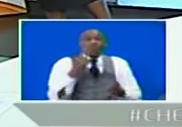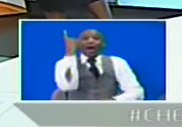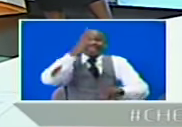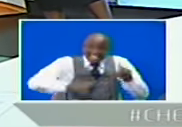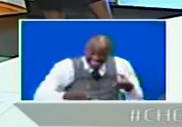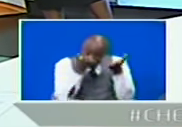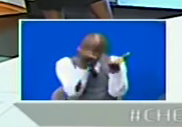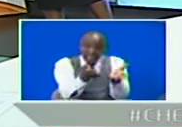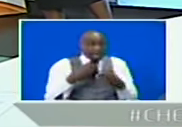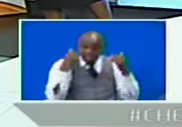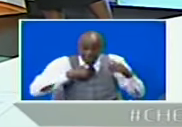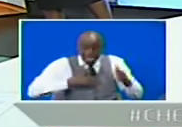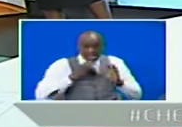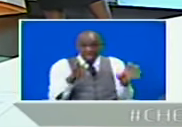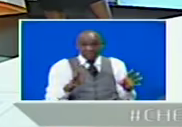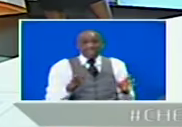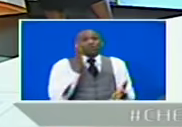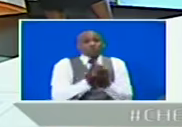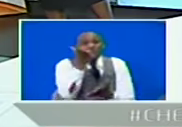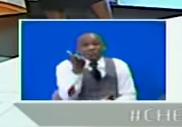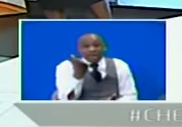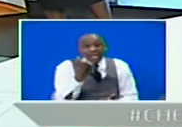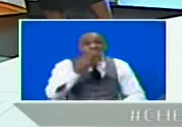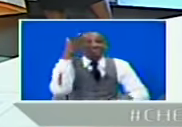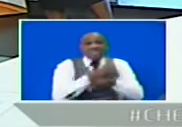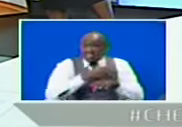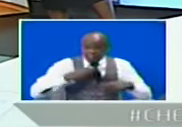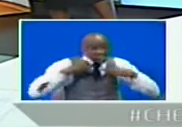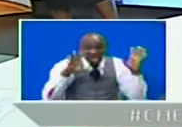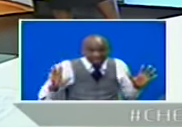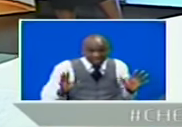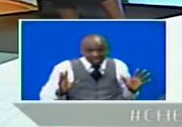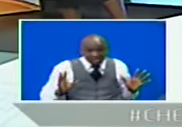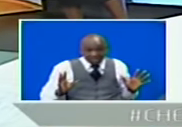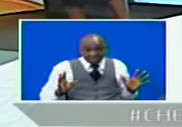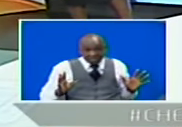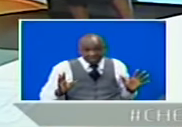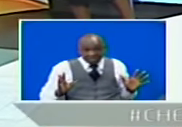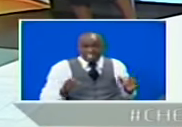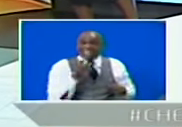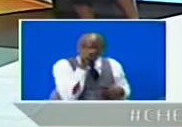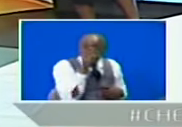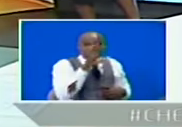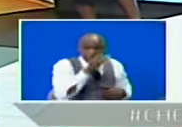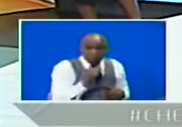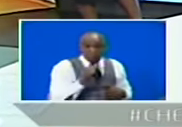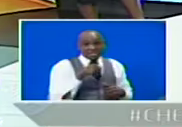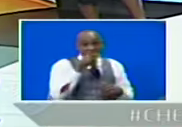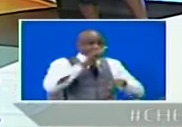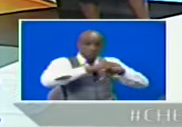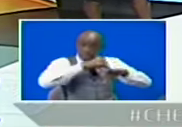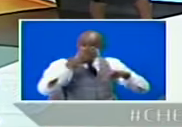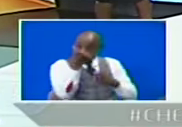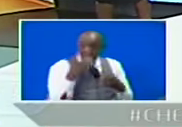year. Folks, this is not me. This picture is taken from the KTN online